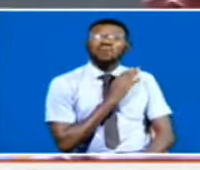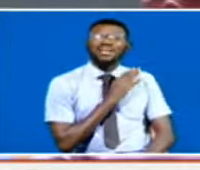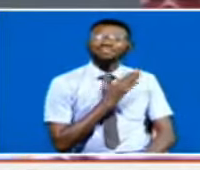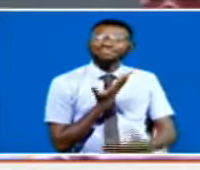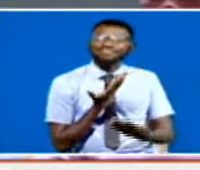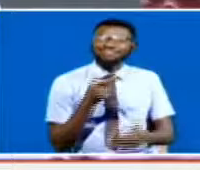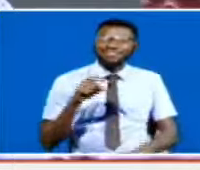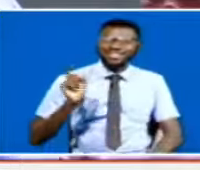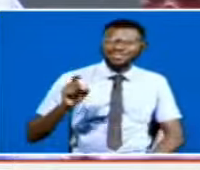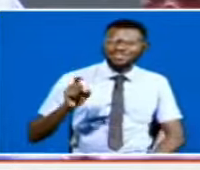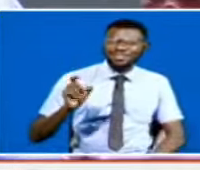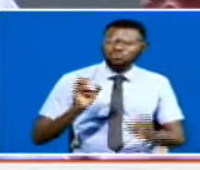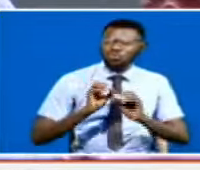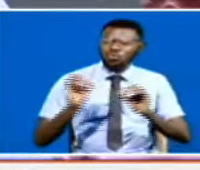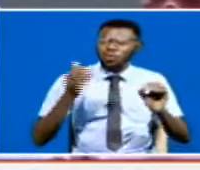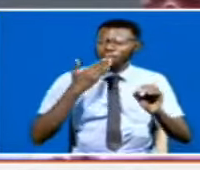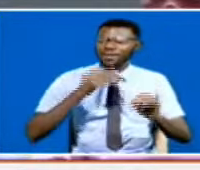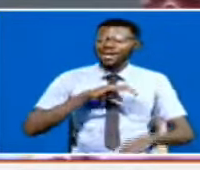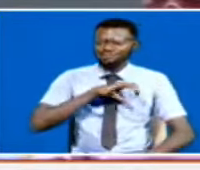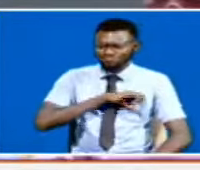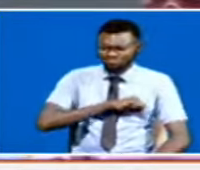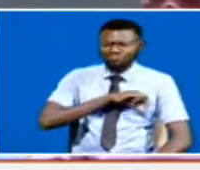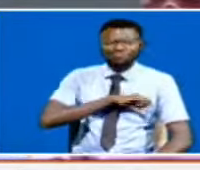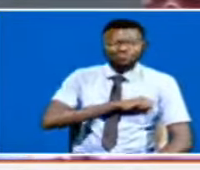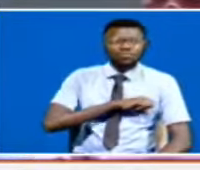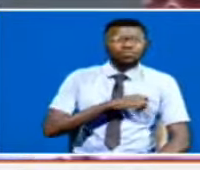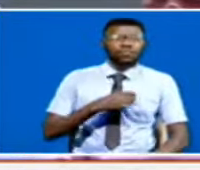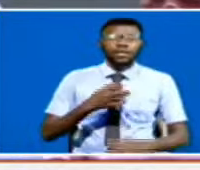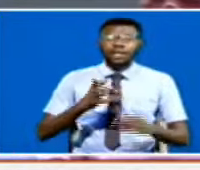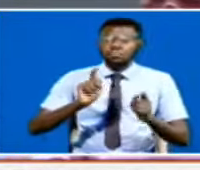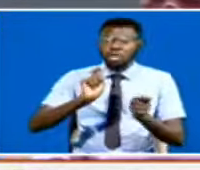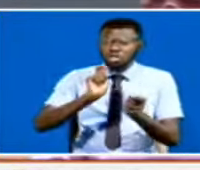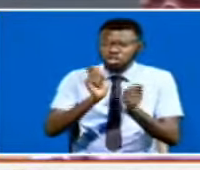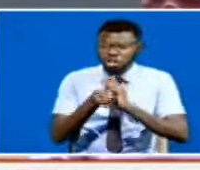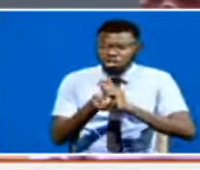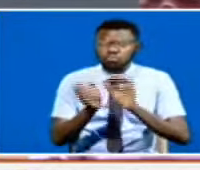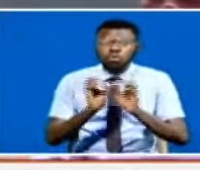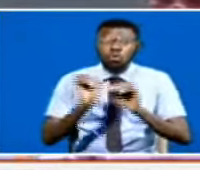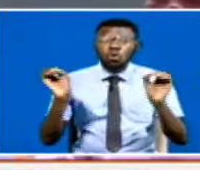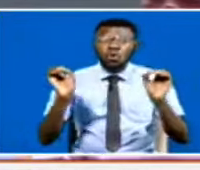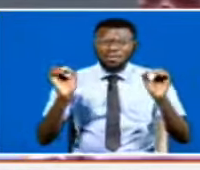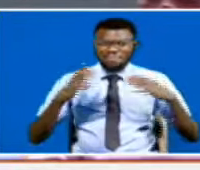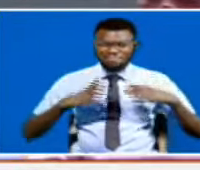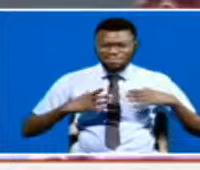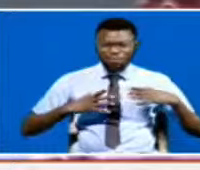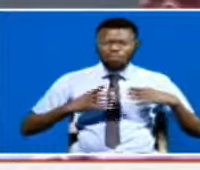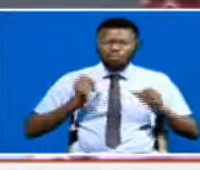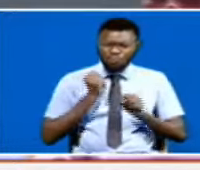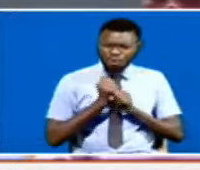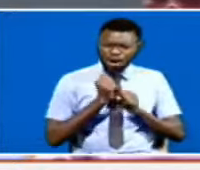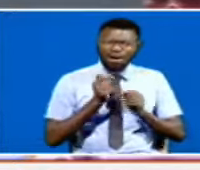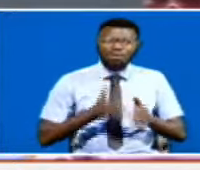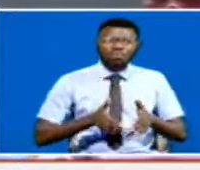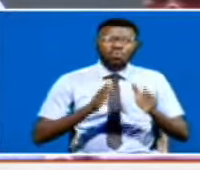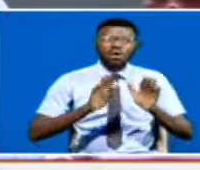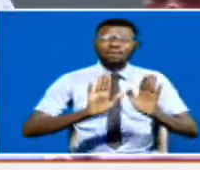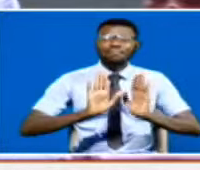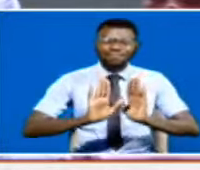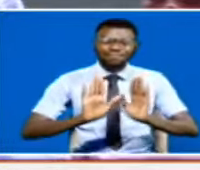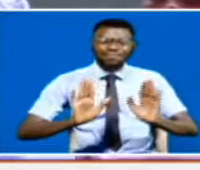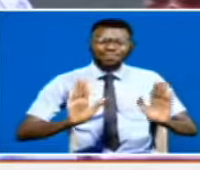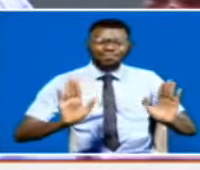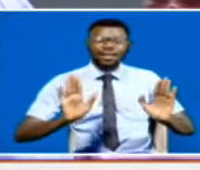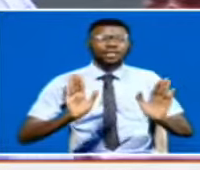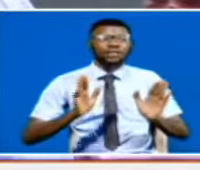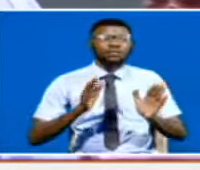kuvumilia na kuvumiliana ndio sawa. Uwezi kubadilisha, kila mtu anatoka kwa jamii yake. Ukitaka kumtoa